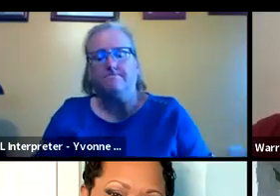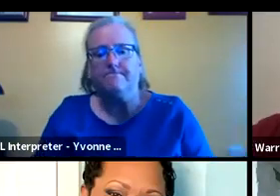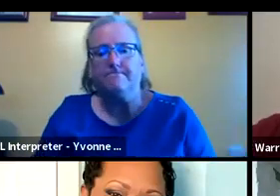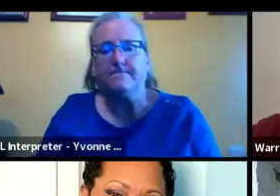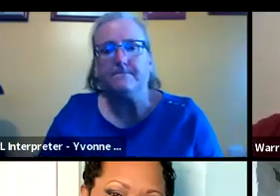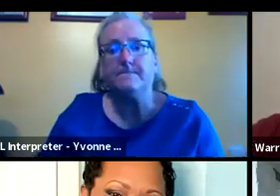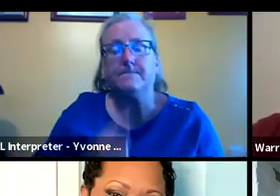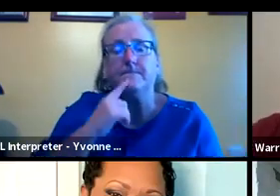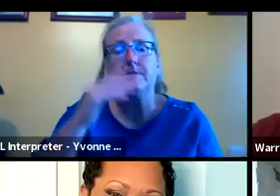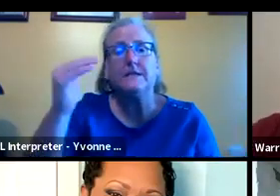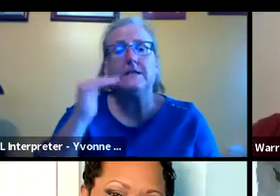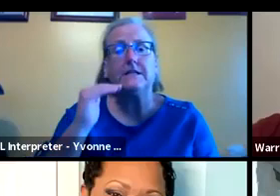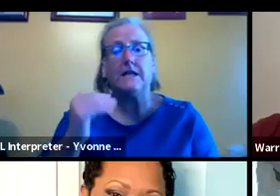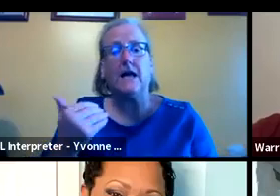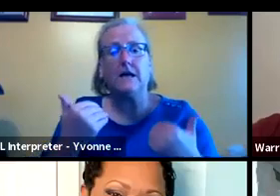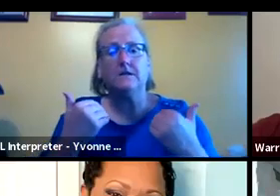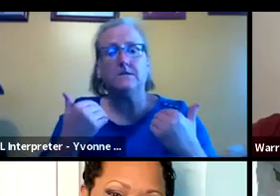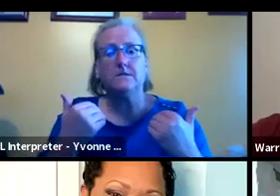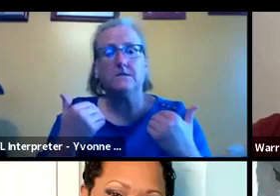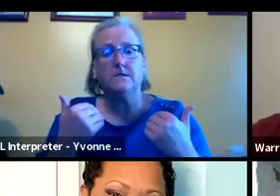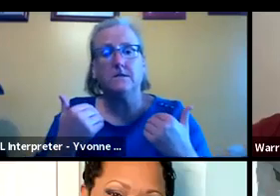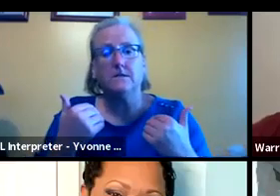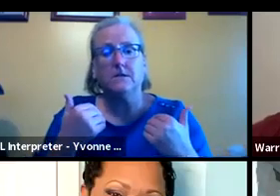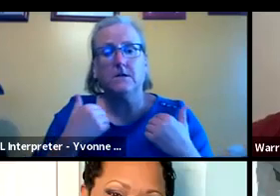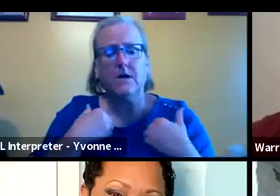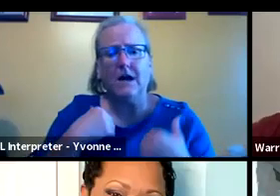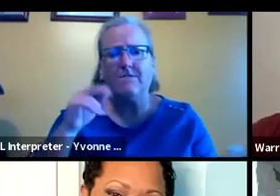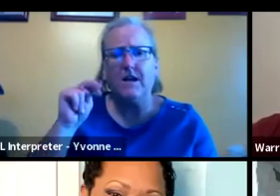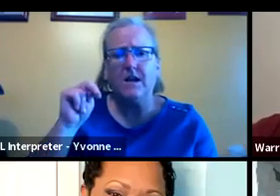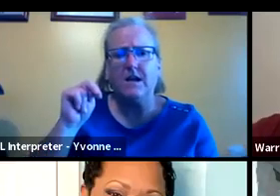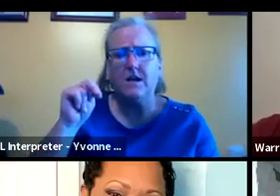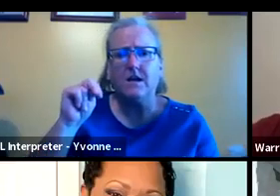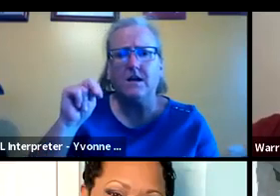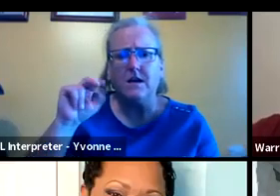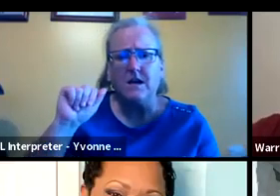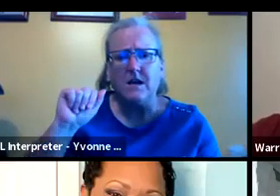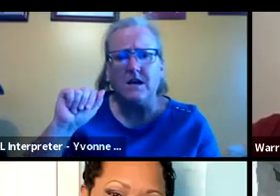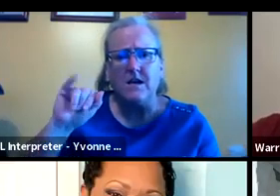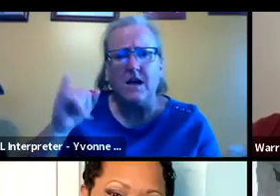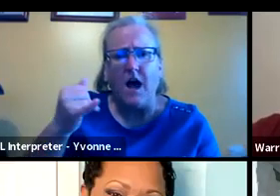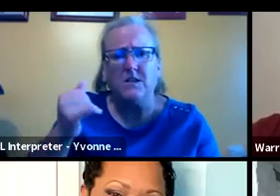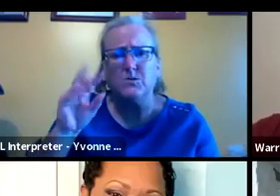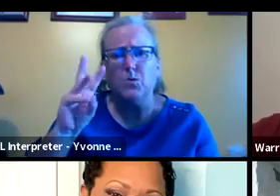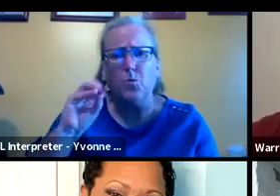Next up, we have Fanon Woodside talking about school reopening.